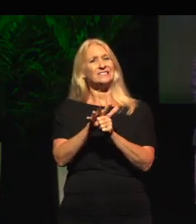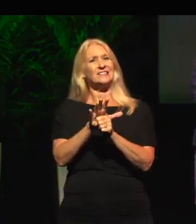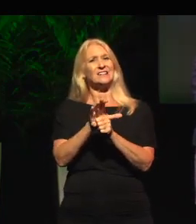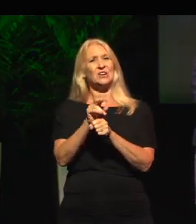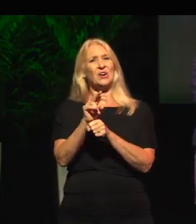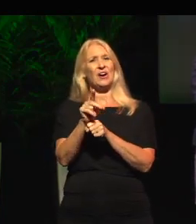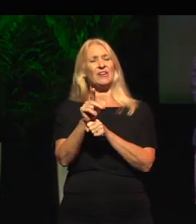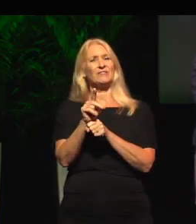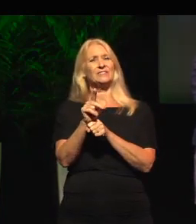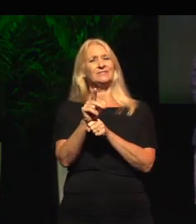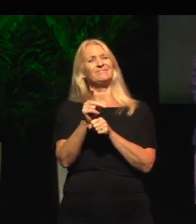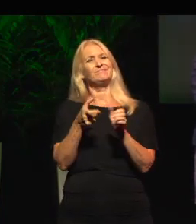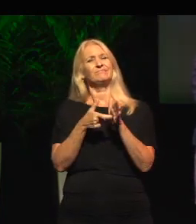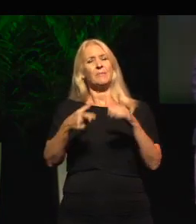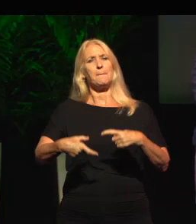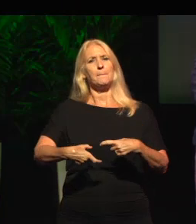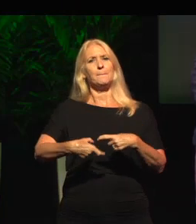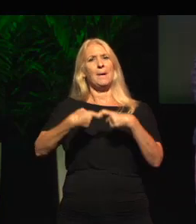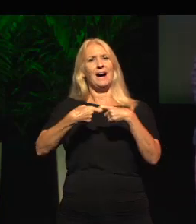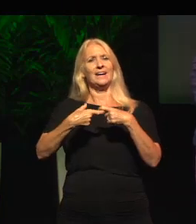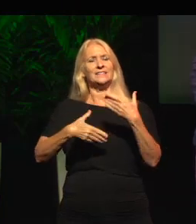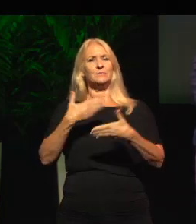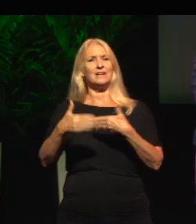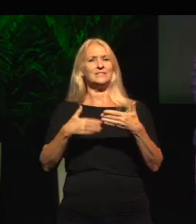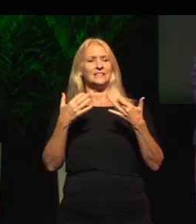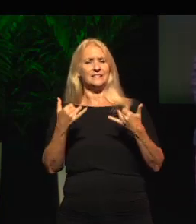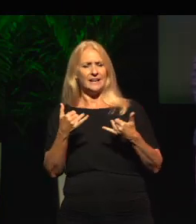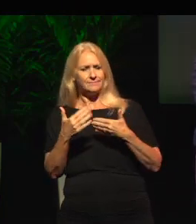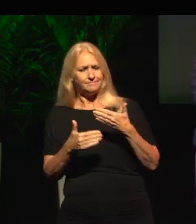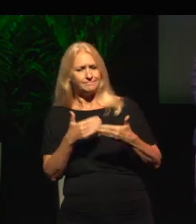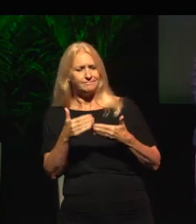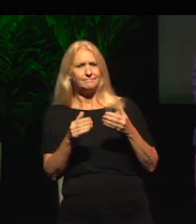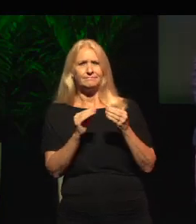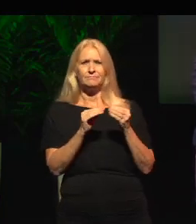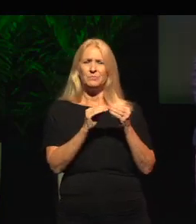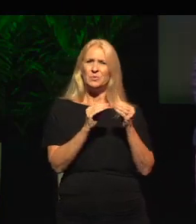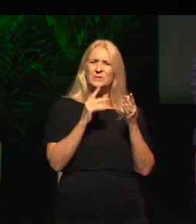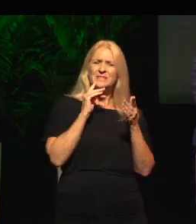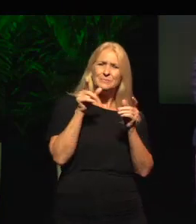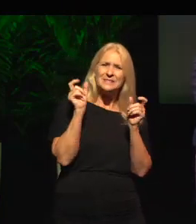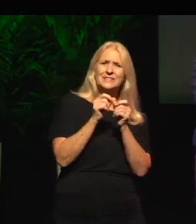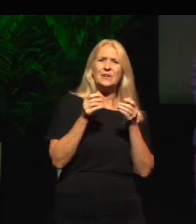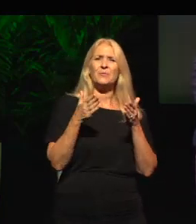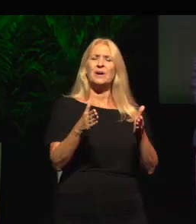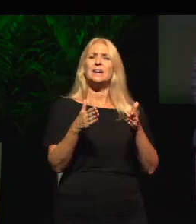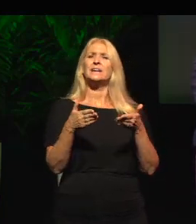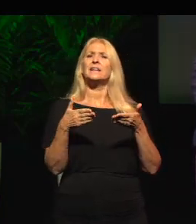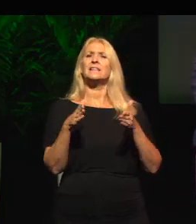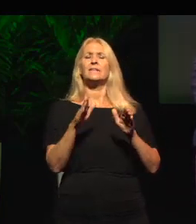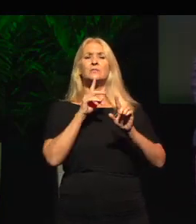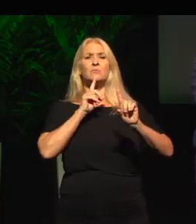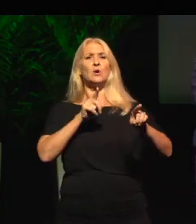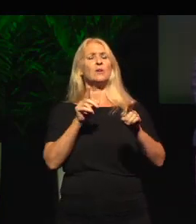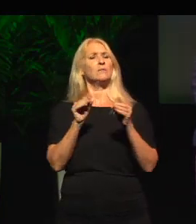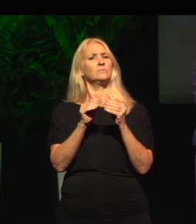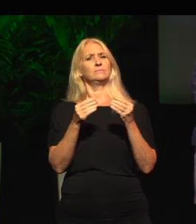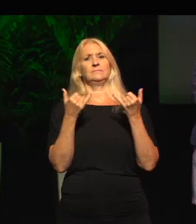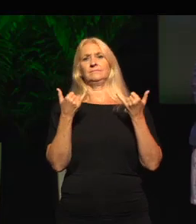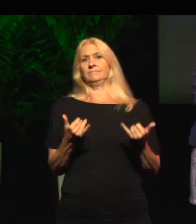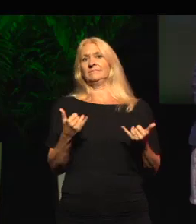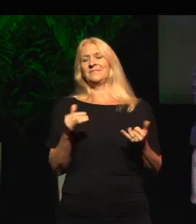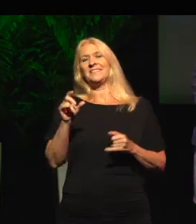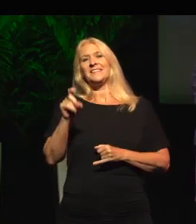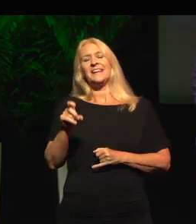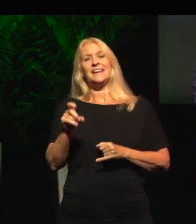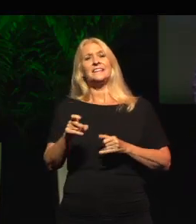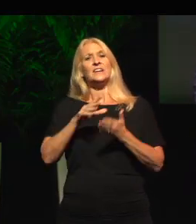pause in that process and to move forward in a more purposeful way that would allow us to respond to the more immediate needs of our students and community while